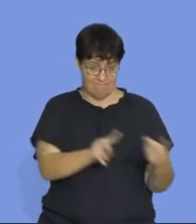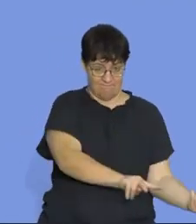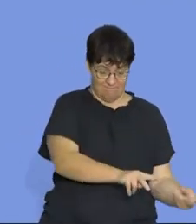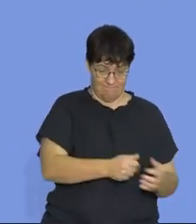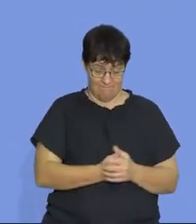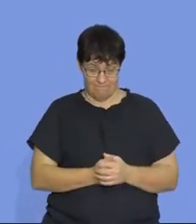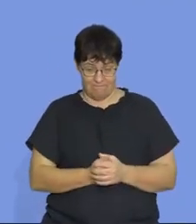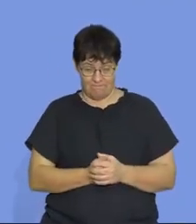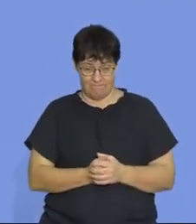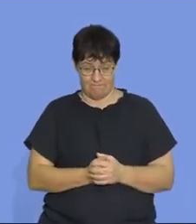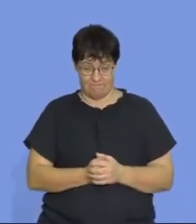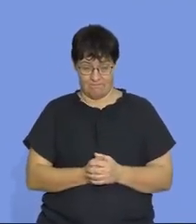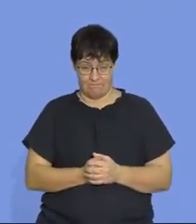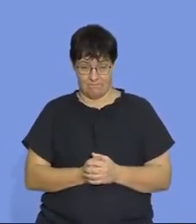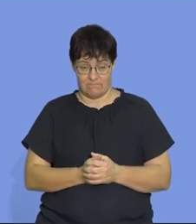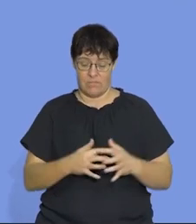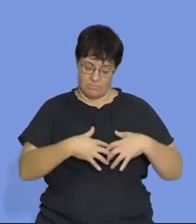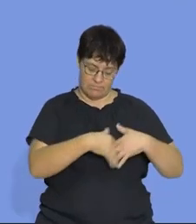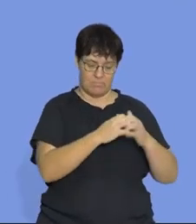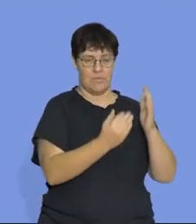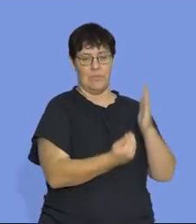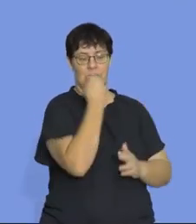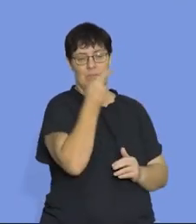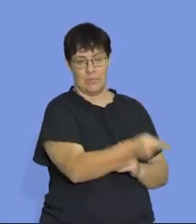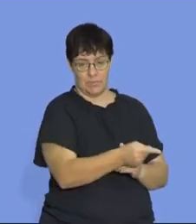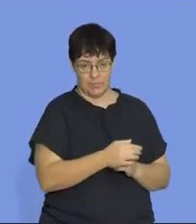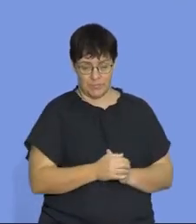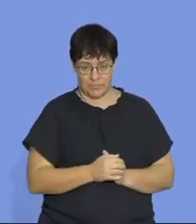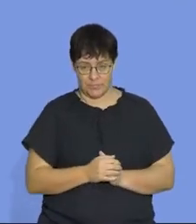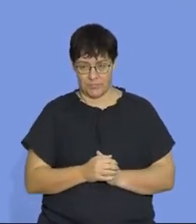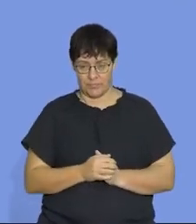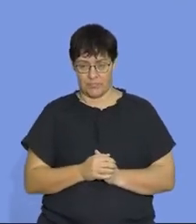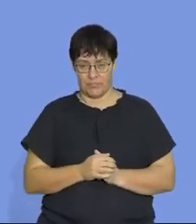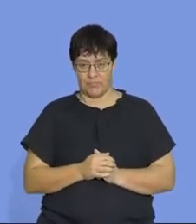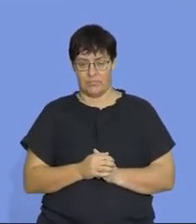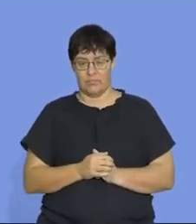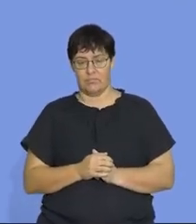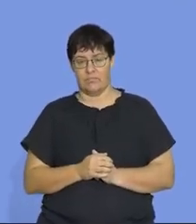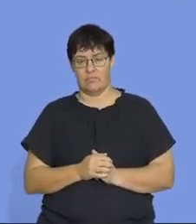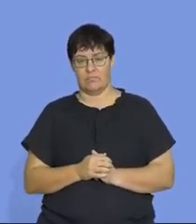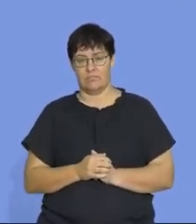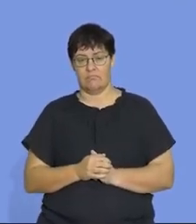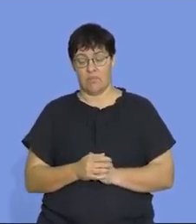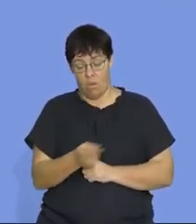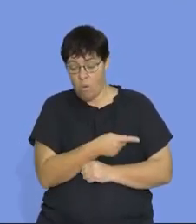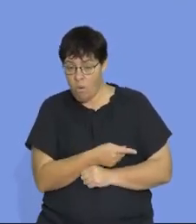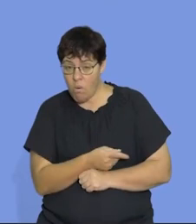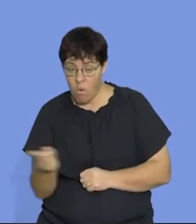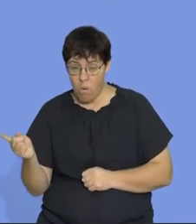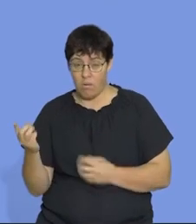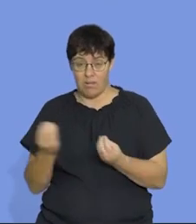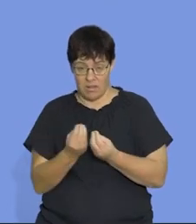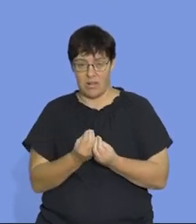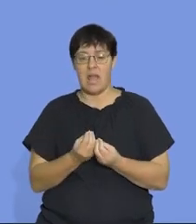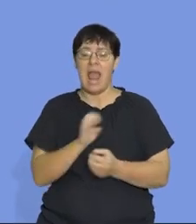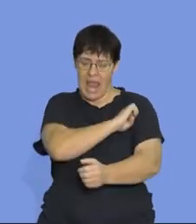reactants and we form new substances, which are actually the products. Okay, so all substances, they possess